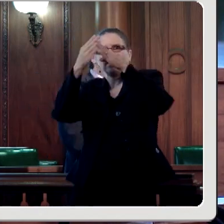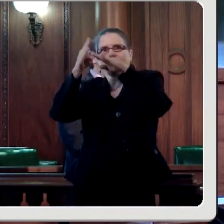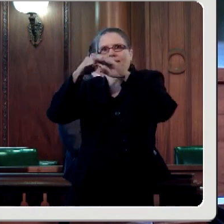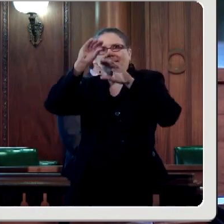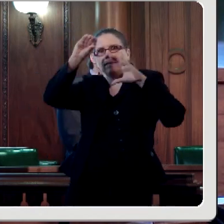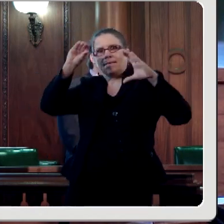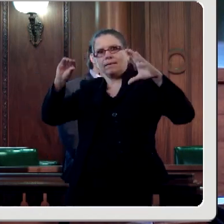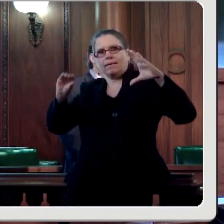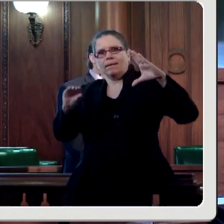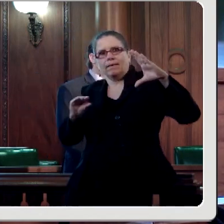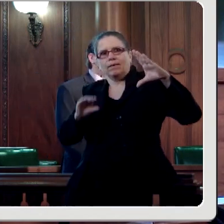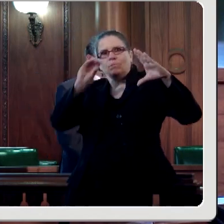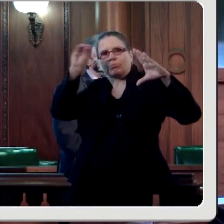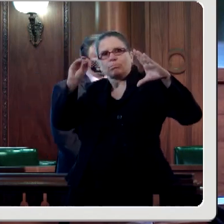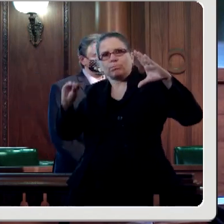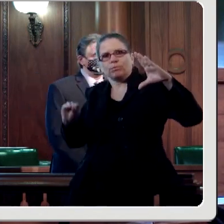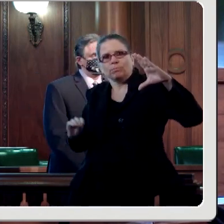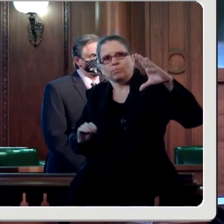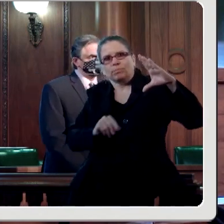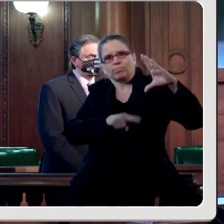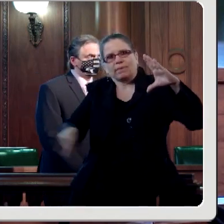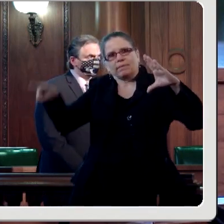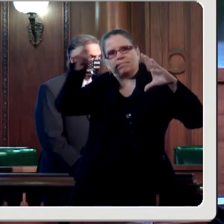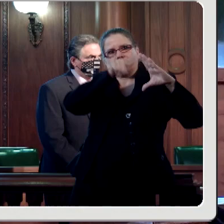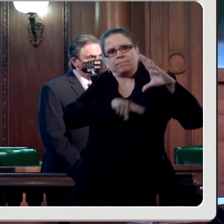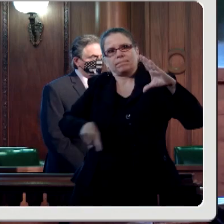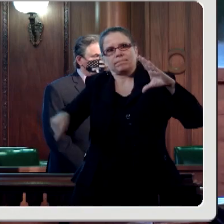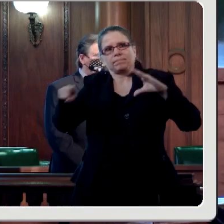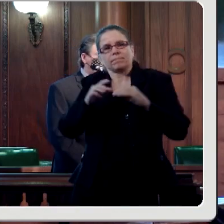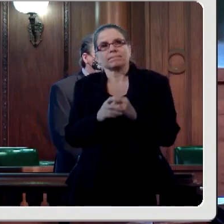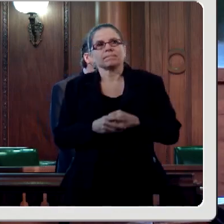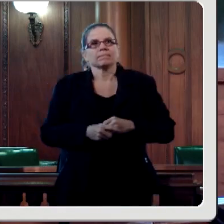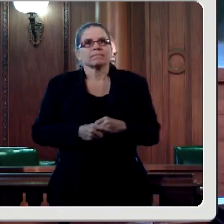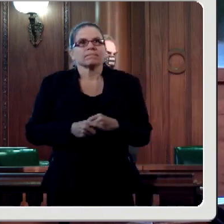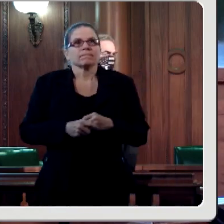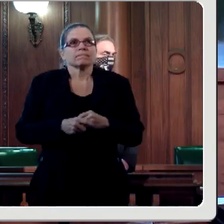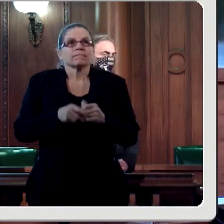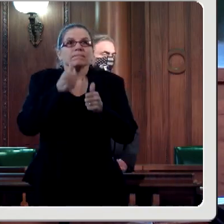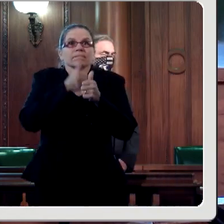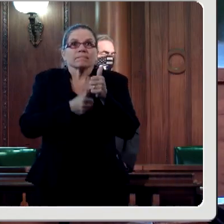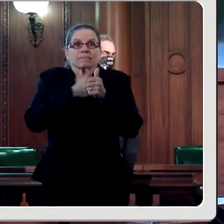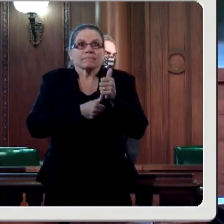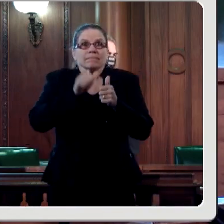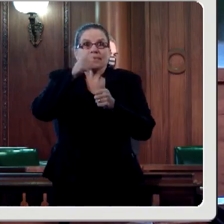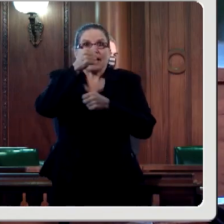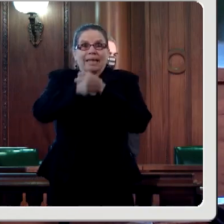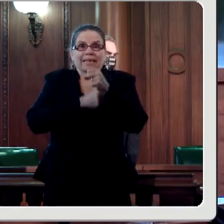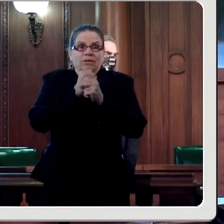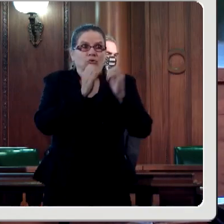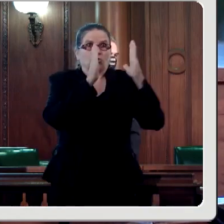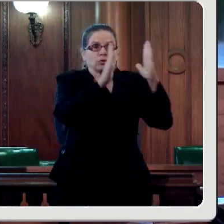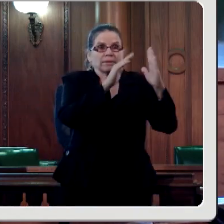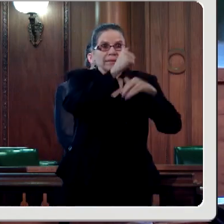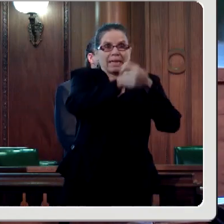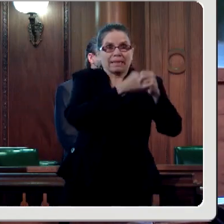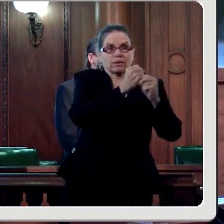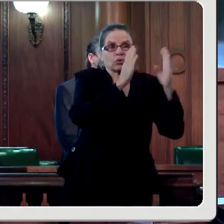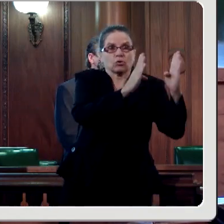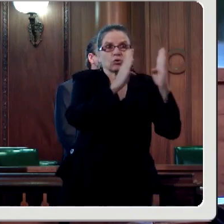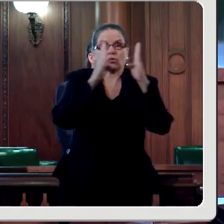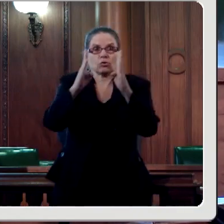14%, 51 to 60-year-olds, 6%, 61 to 70,